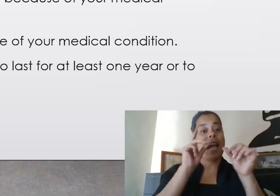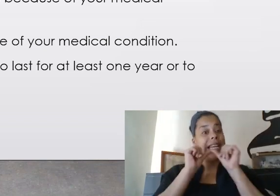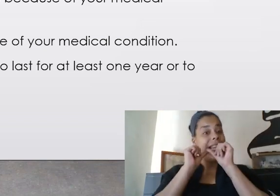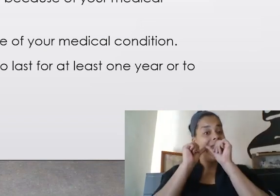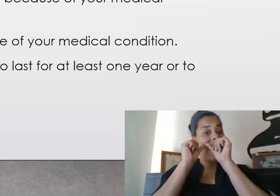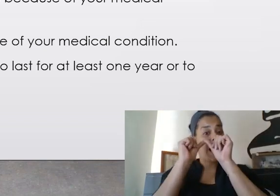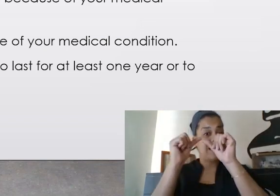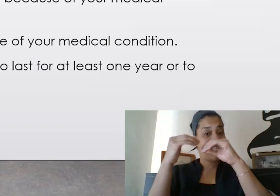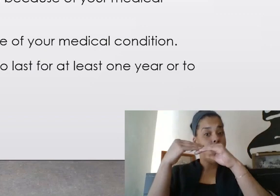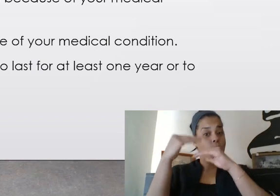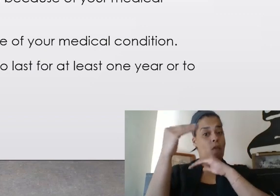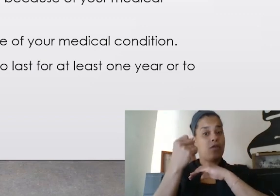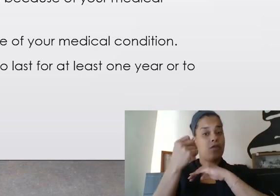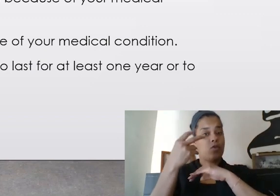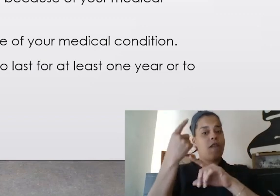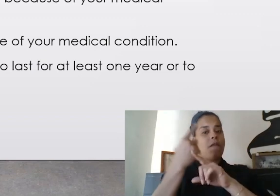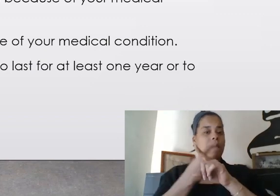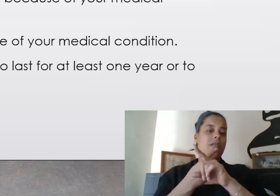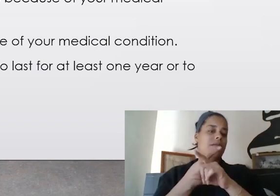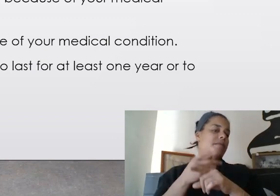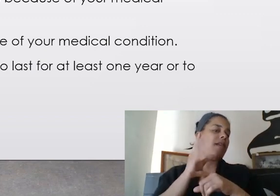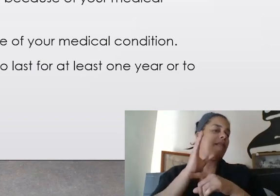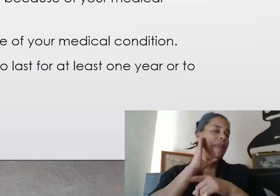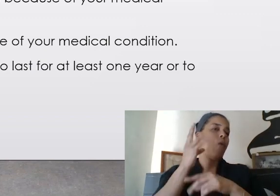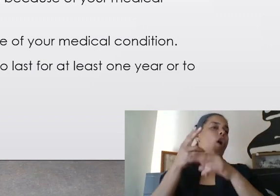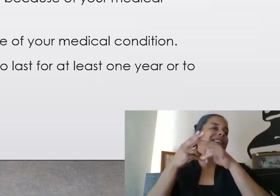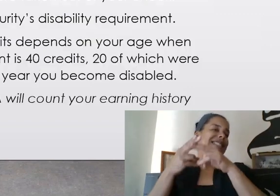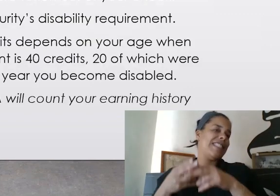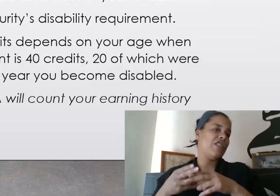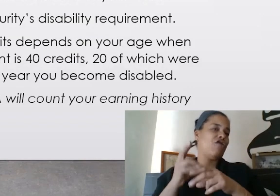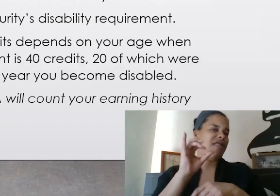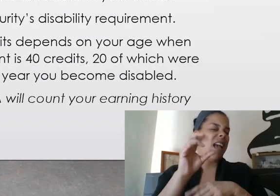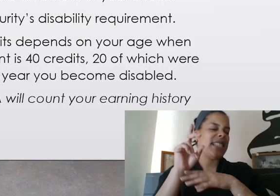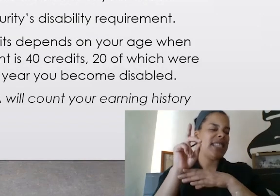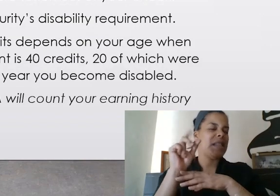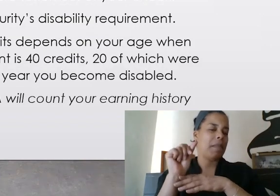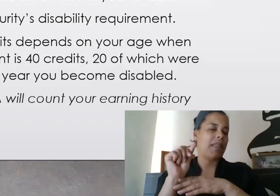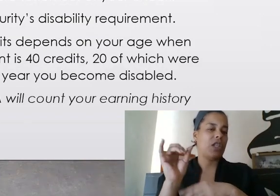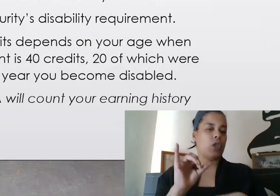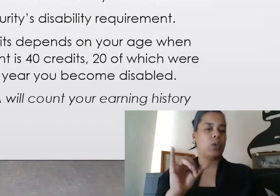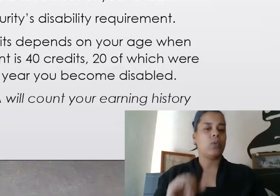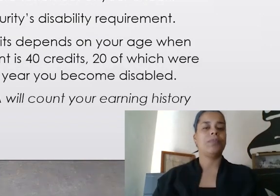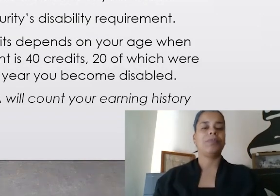longer, they'll consider that a disability as well.